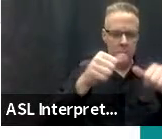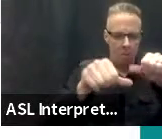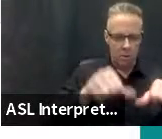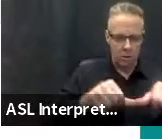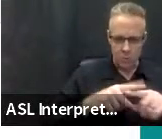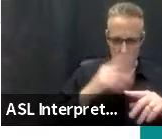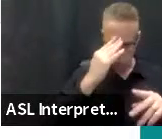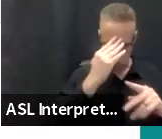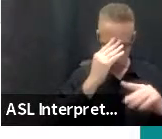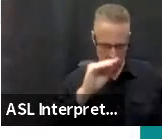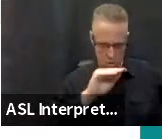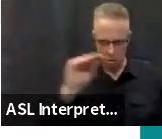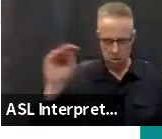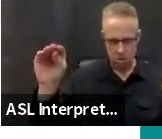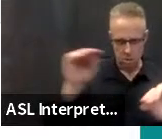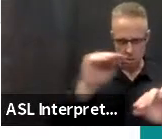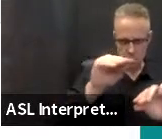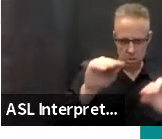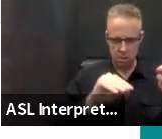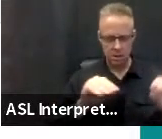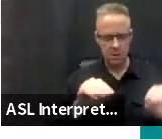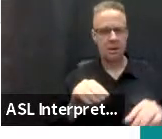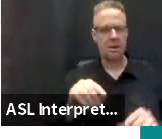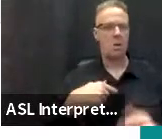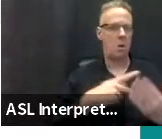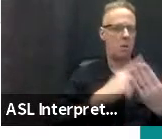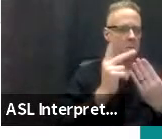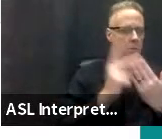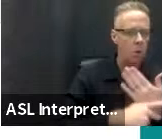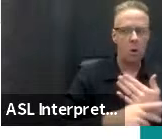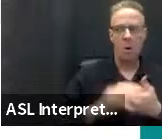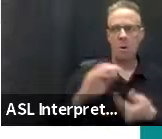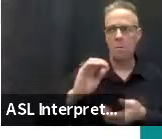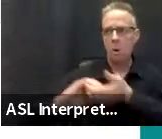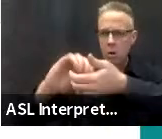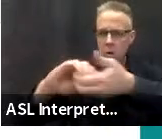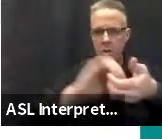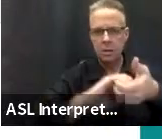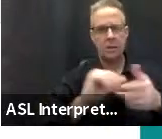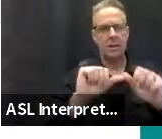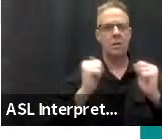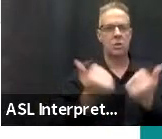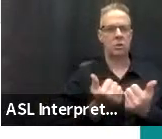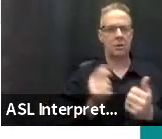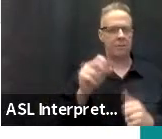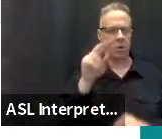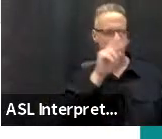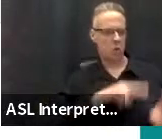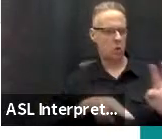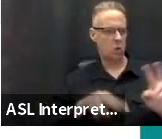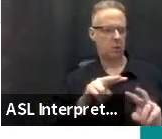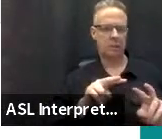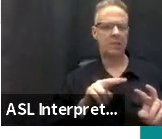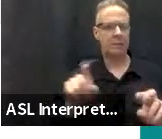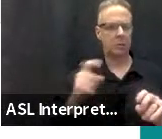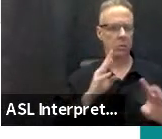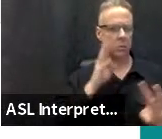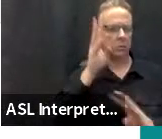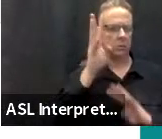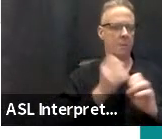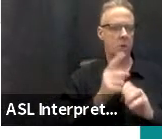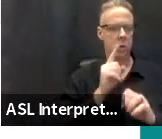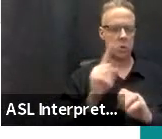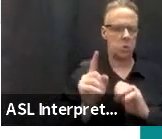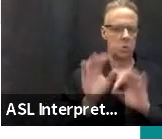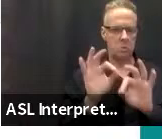The program, the partners, all the agencies need to do exactly what you're describing to create a cohesive